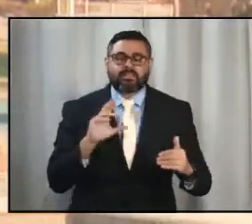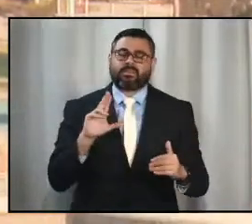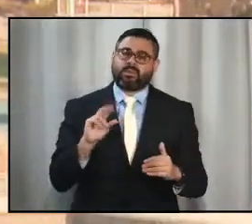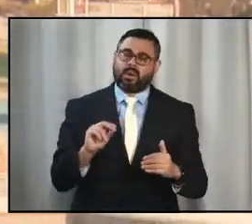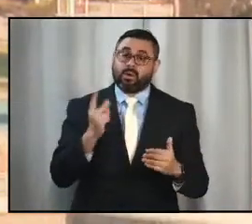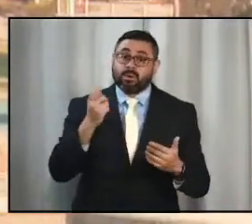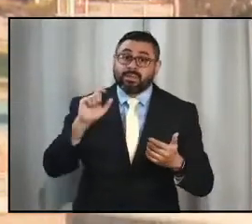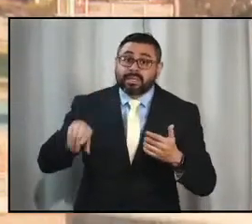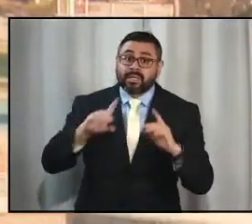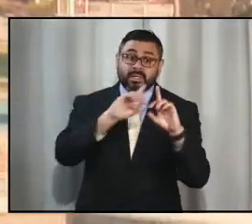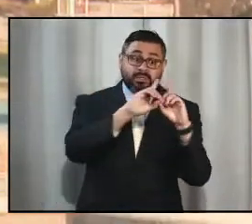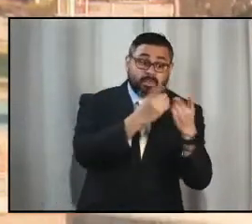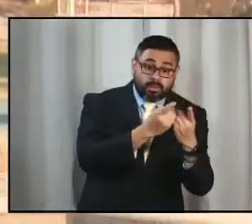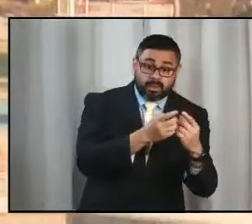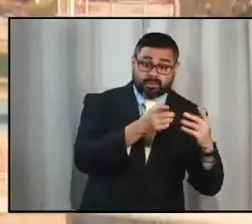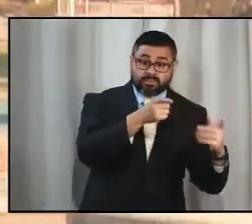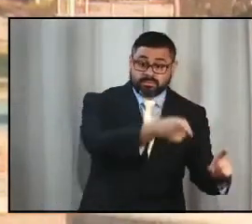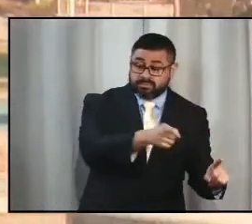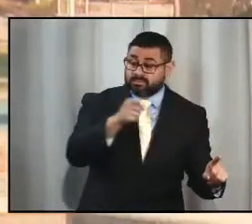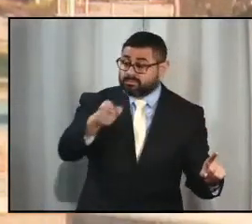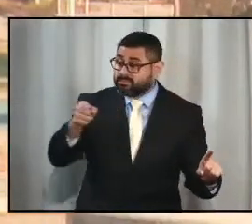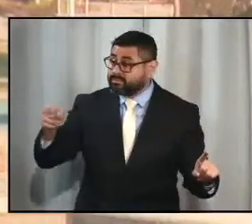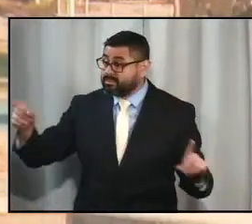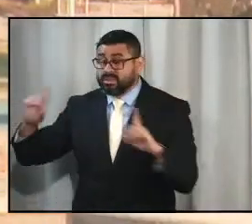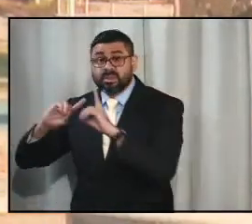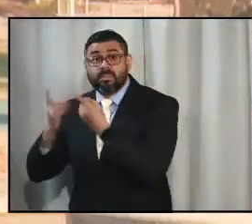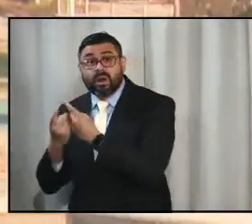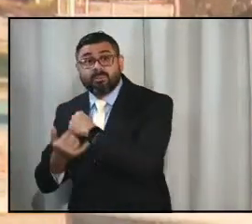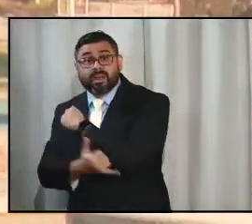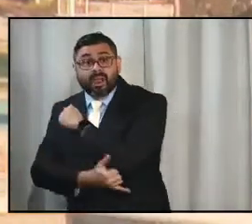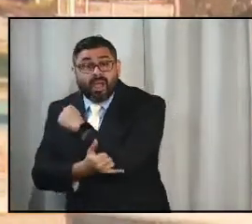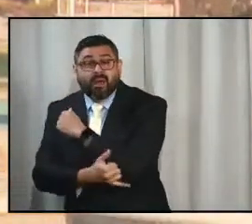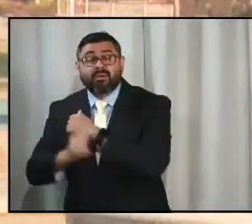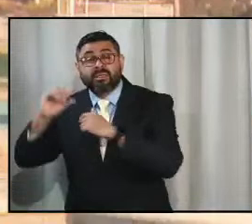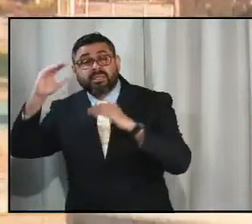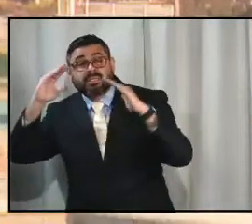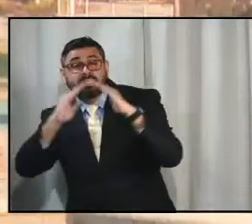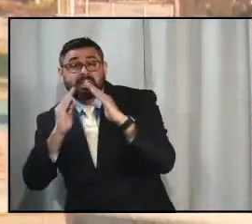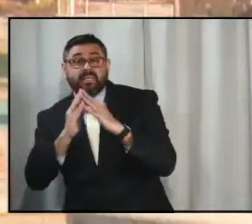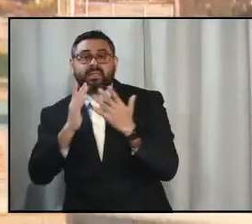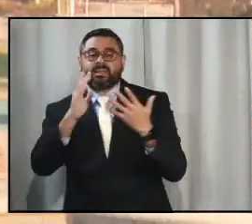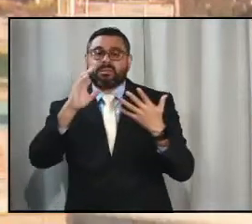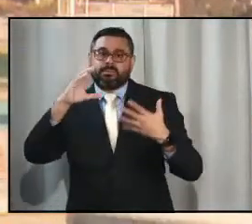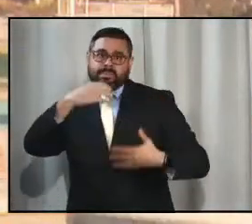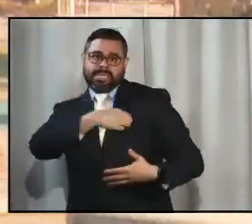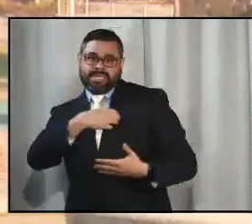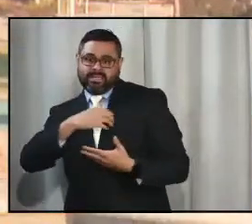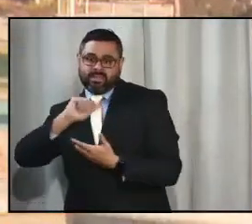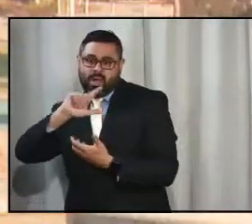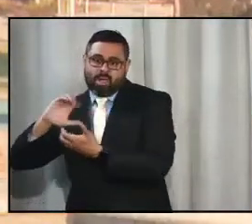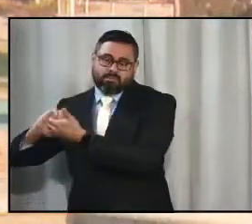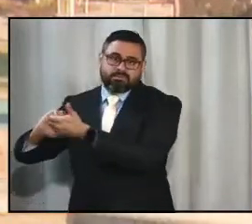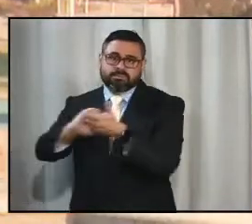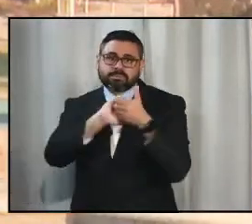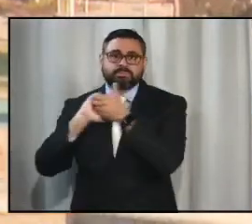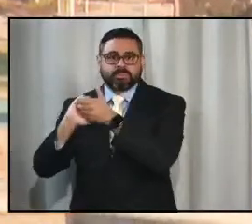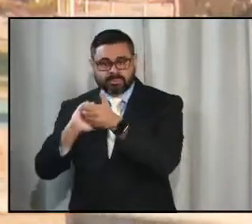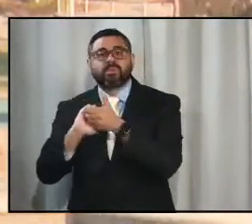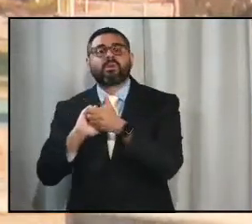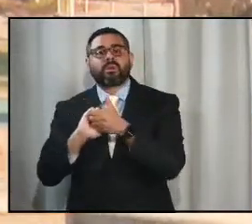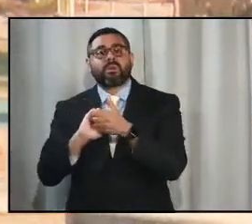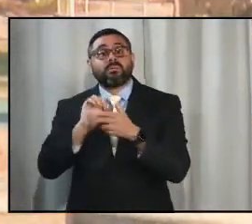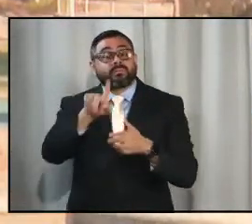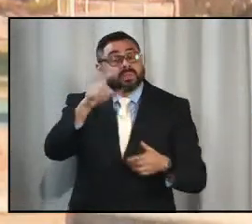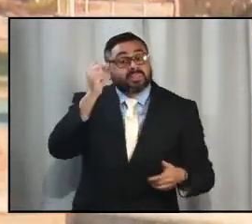citywide, interdepartmental approach, which is the police department is proud to be a part of. Although being homeless is not a crime, the police department